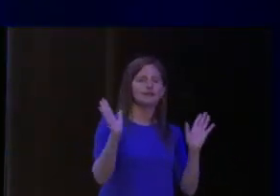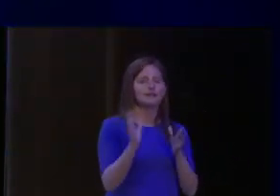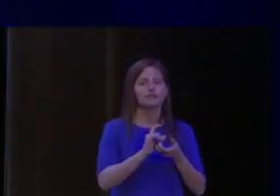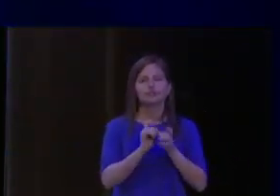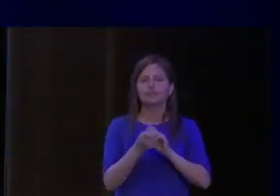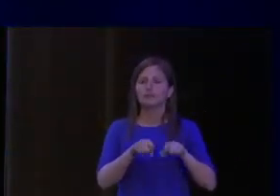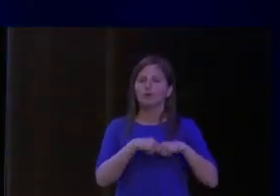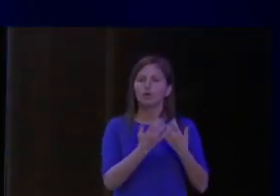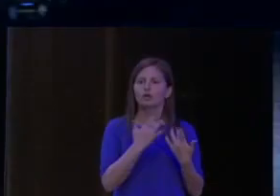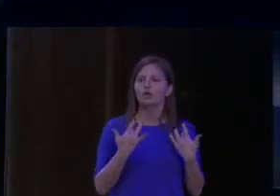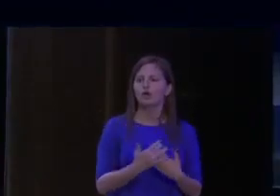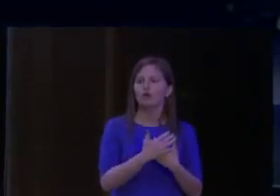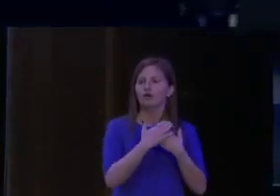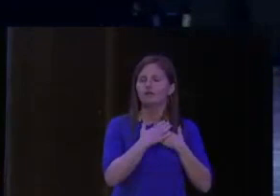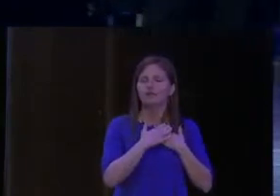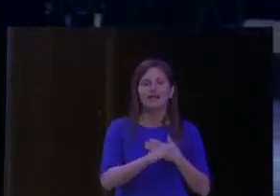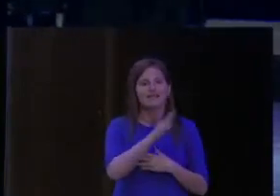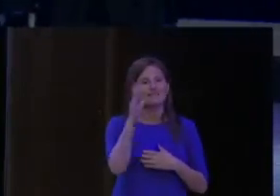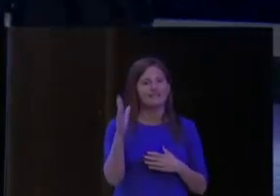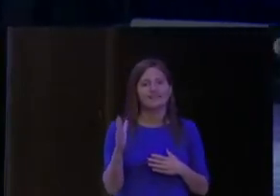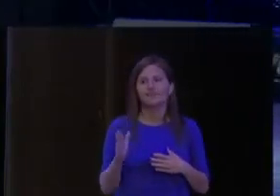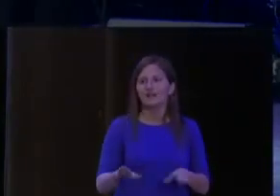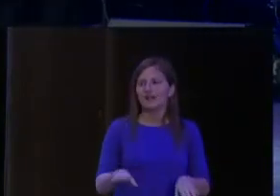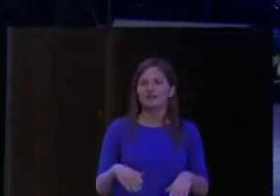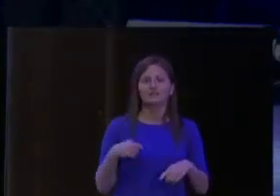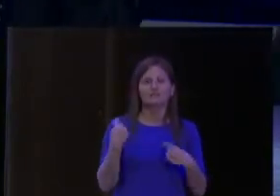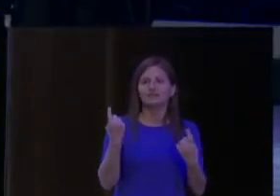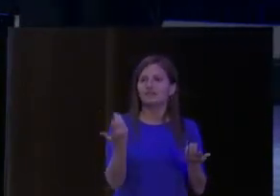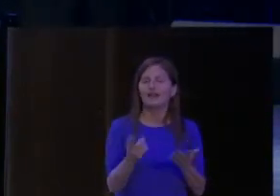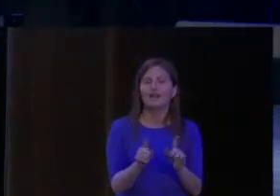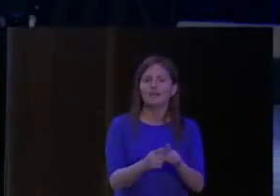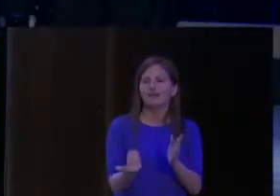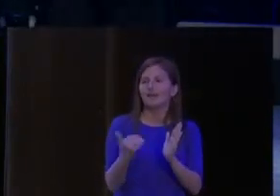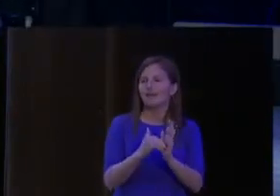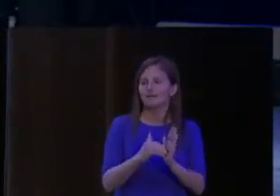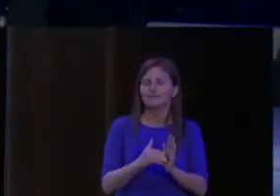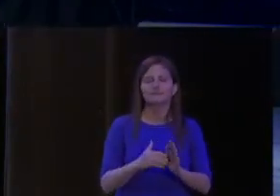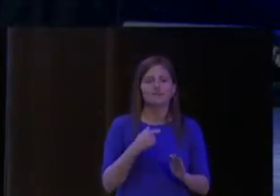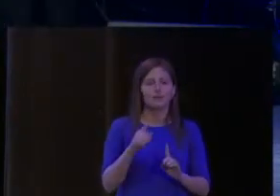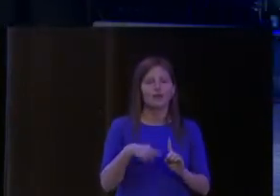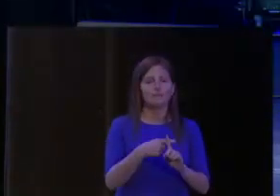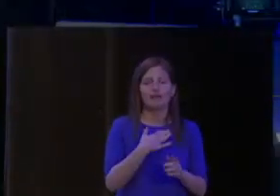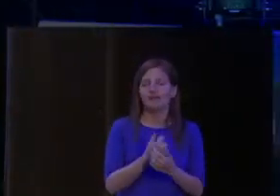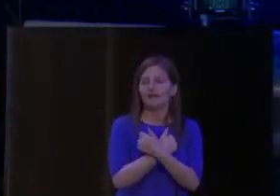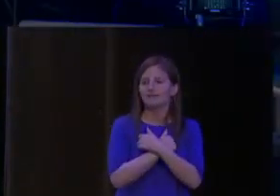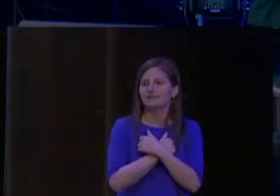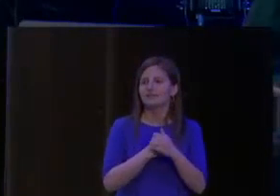departed, and I never showed His face again. That's why God's